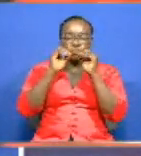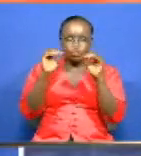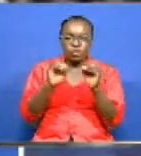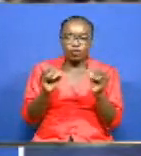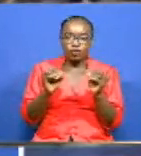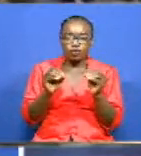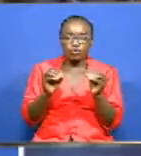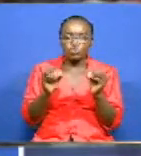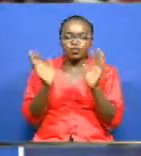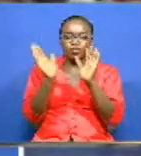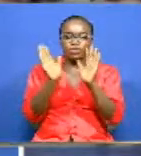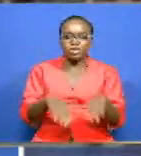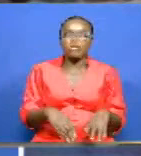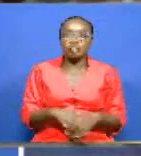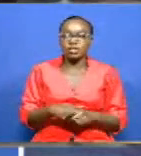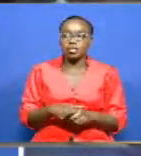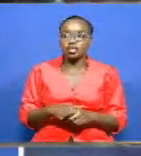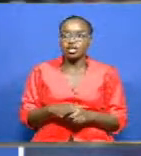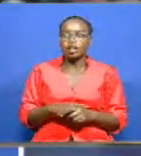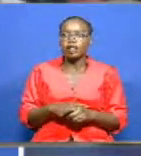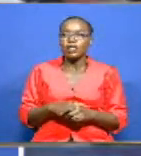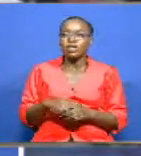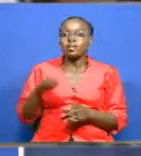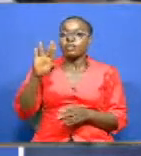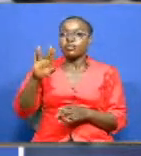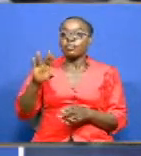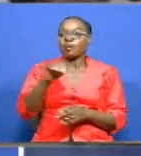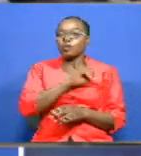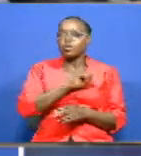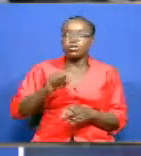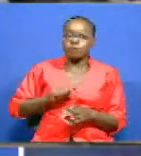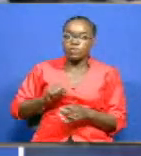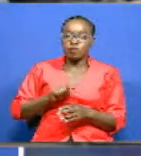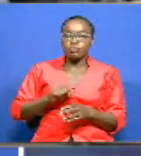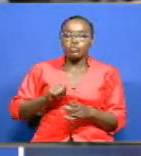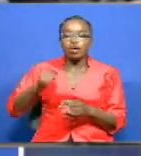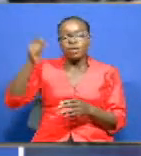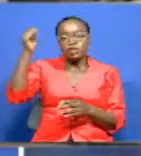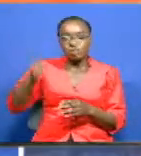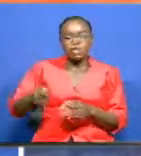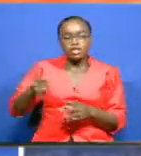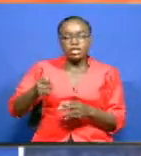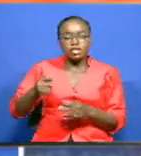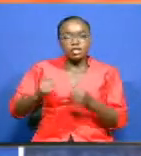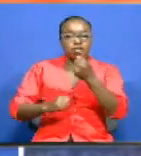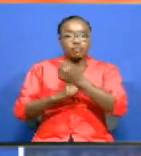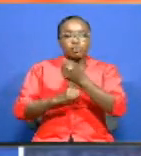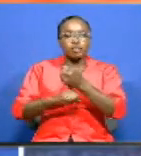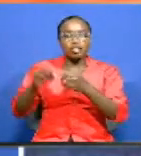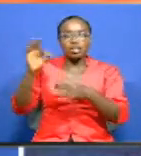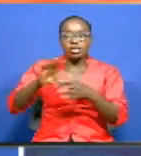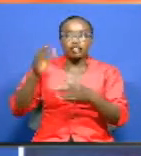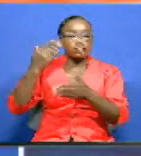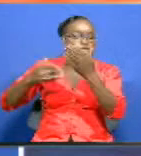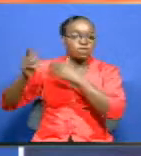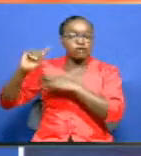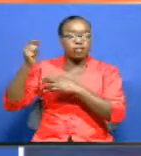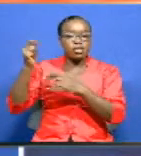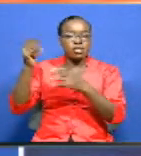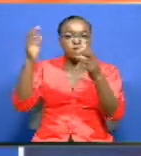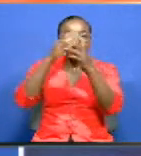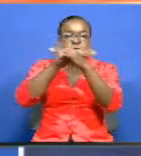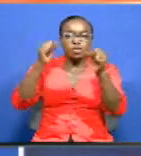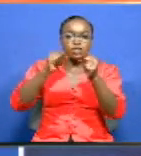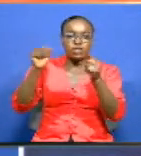void. He was among one of the four Supreme Court judges to support a re-election. The ruling made history as the first presidential petition